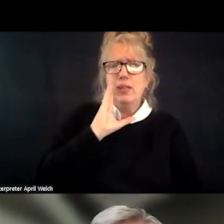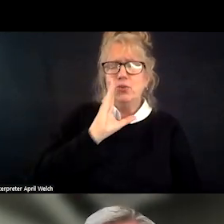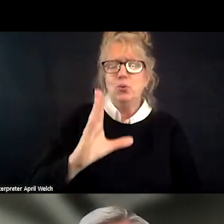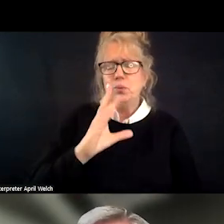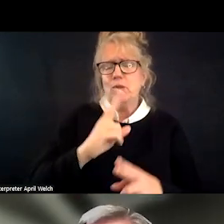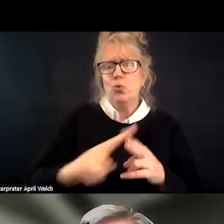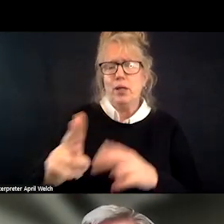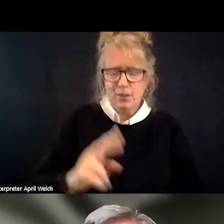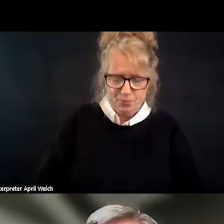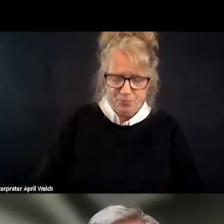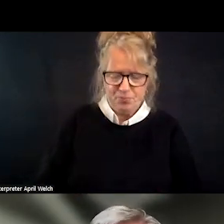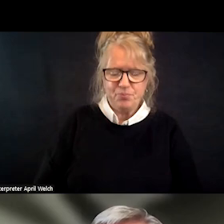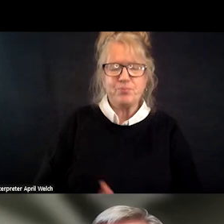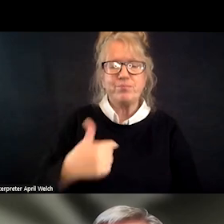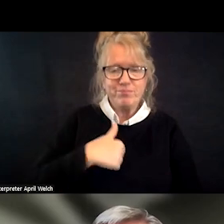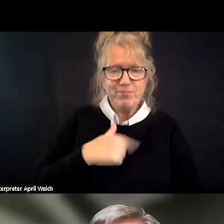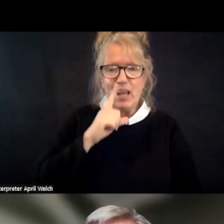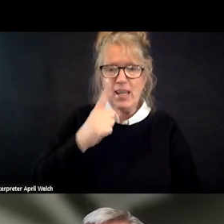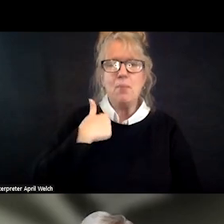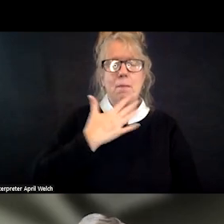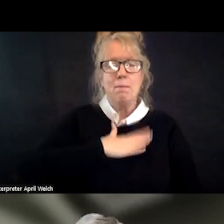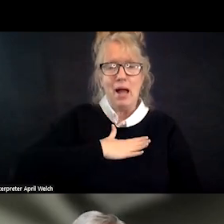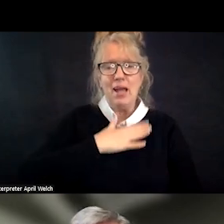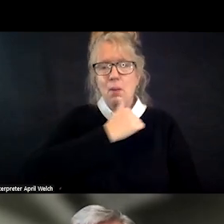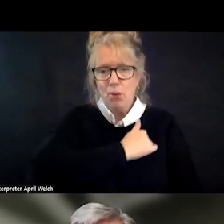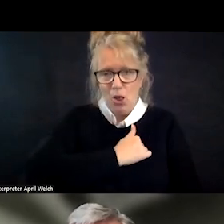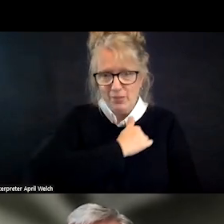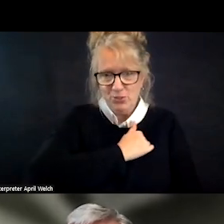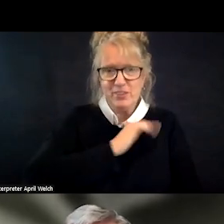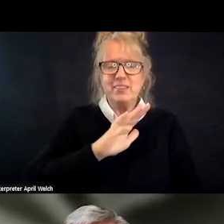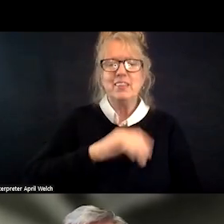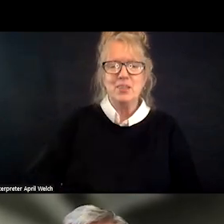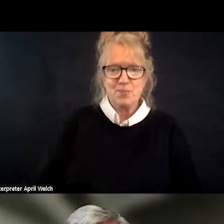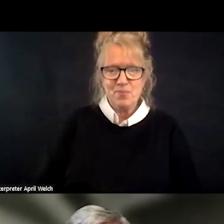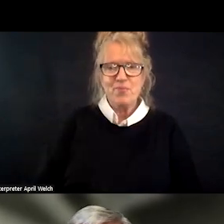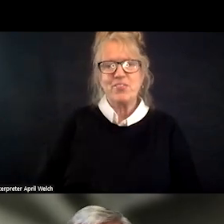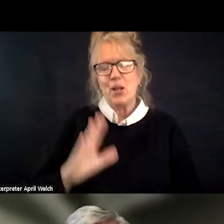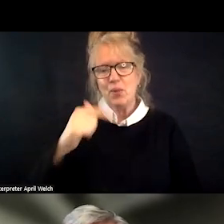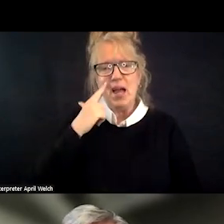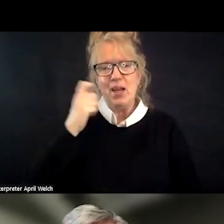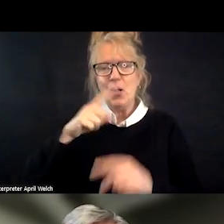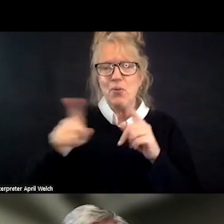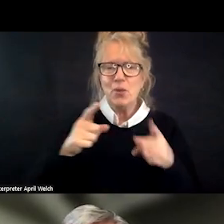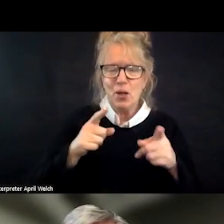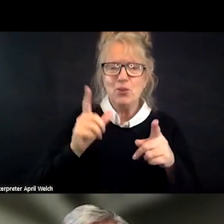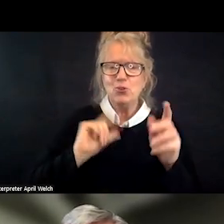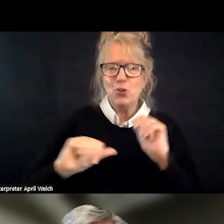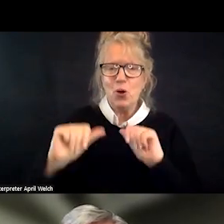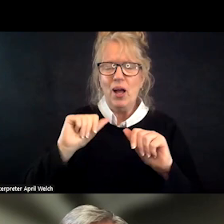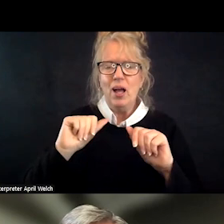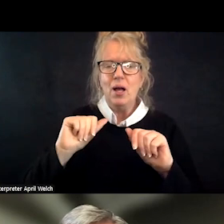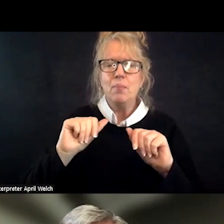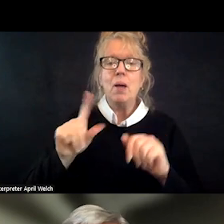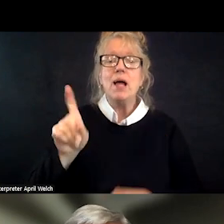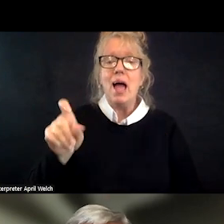But I am, and my apologies for not and this on the run of show, but I'm going to ask